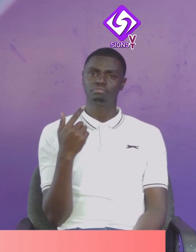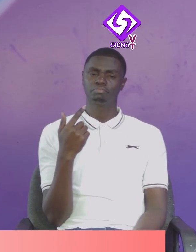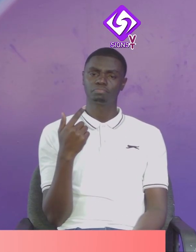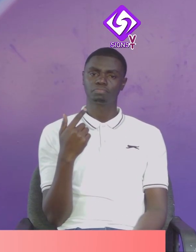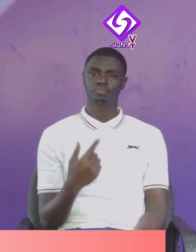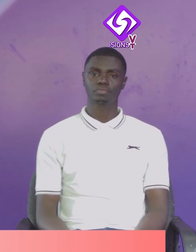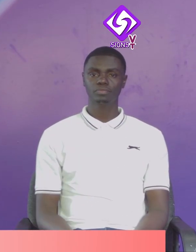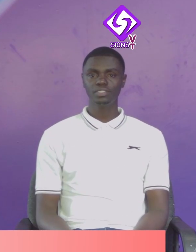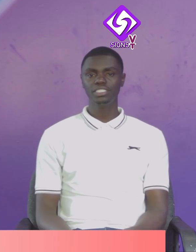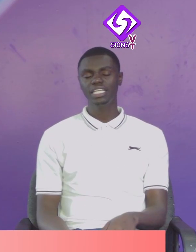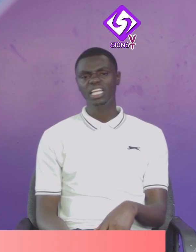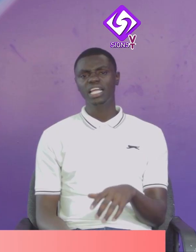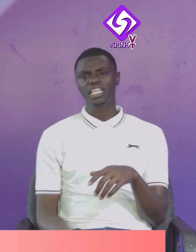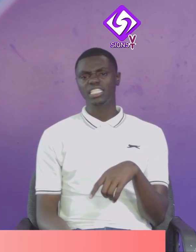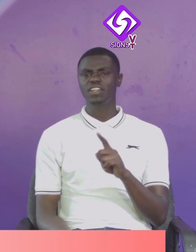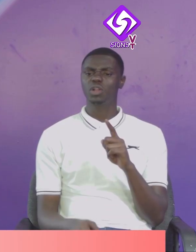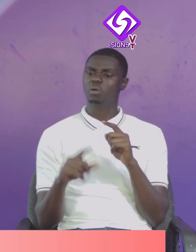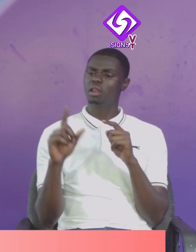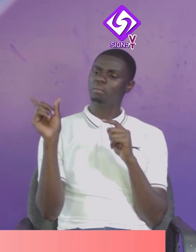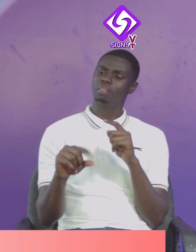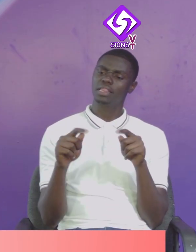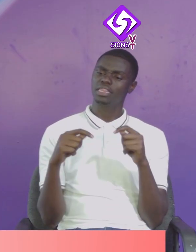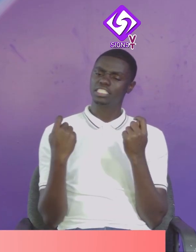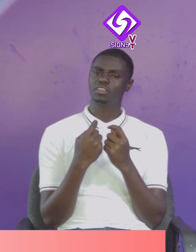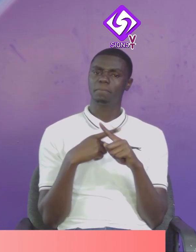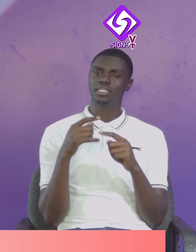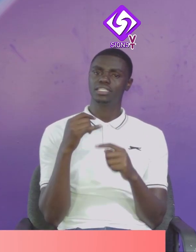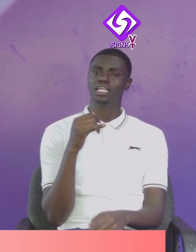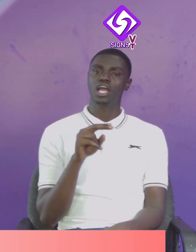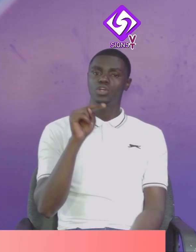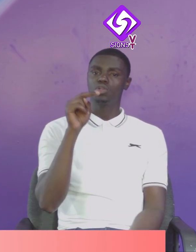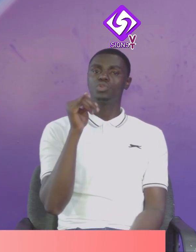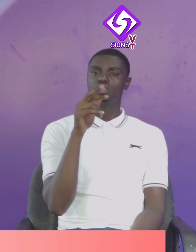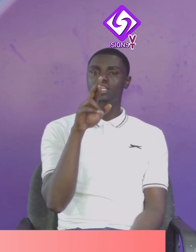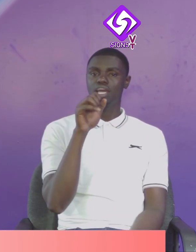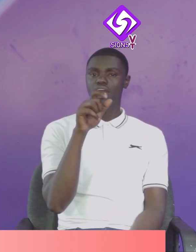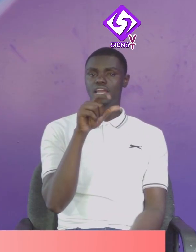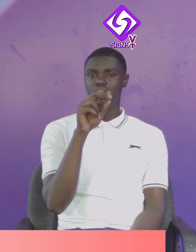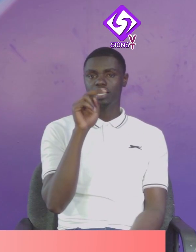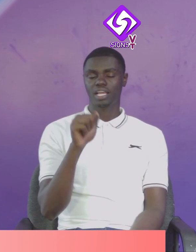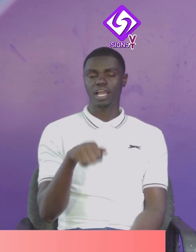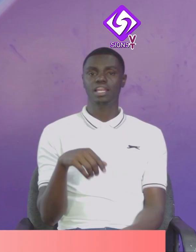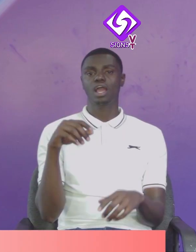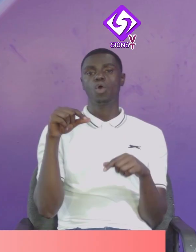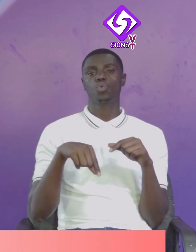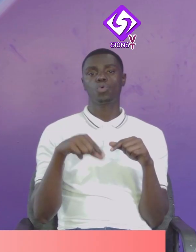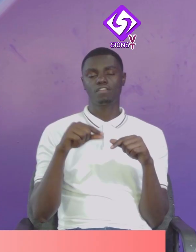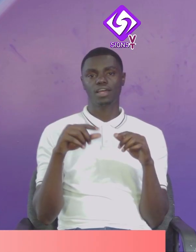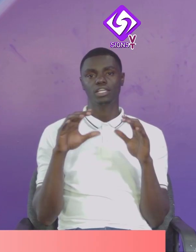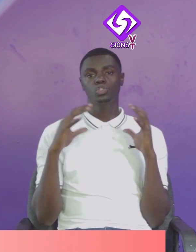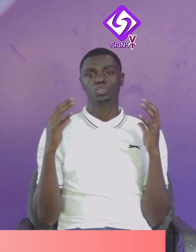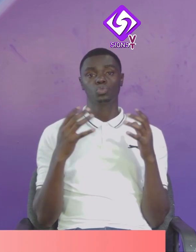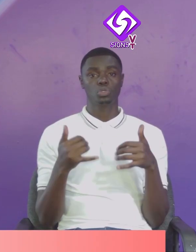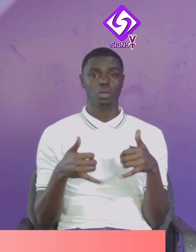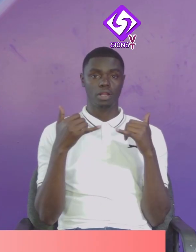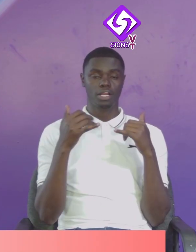them being the underdogs in that group, I think Northern Ireland can really qualify to the World Cup. Right.